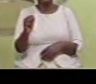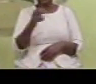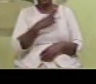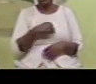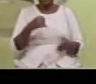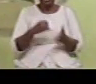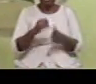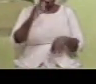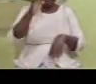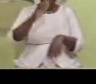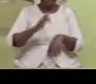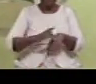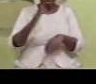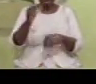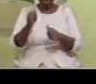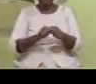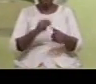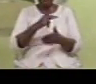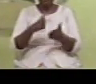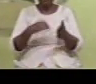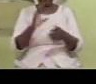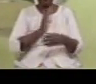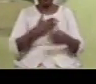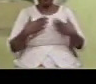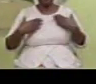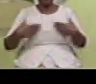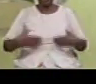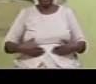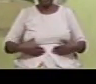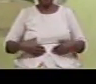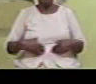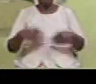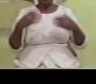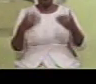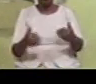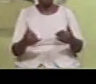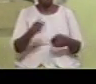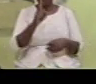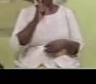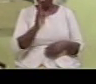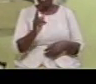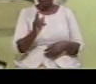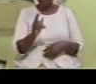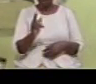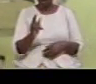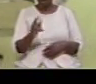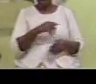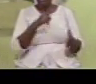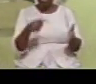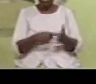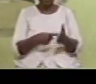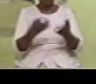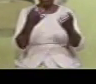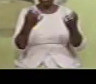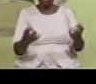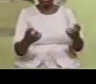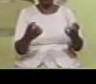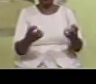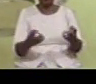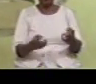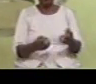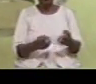affects sensitivity. Leprosy, in the real sense, symbolizes sin and how it works in